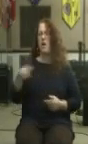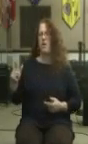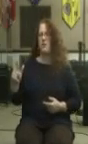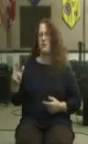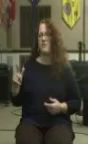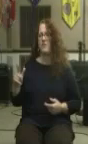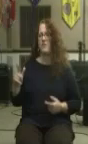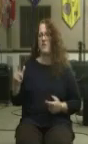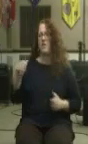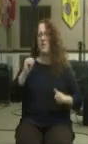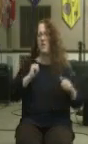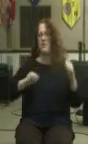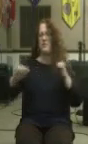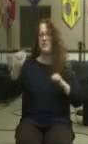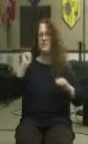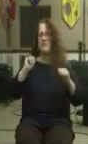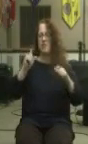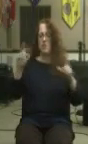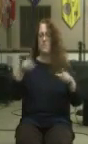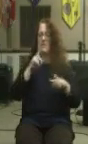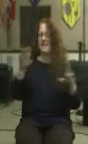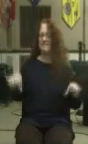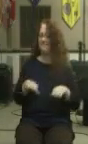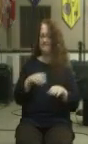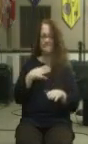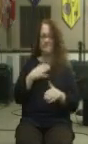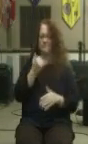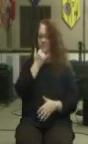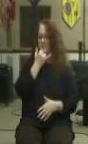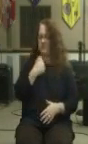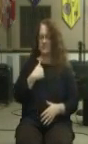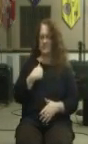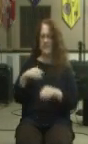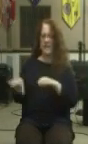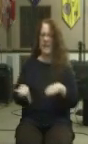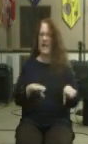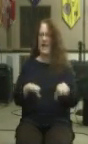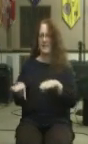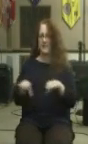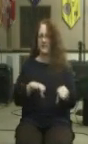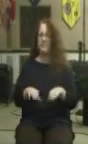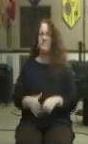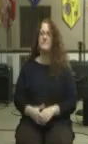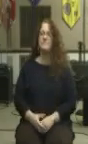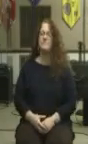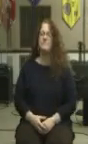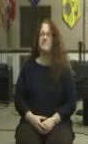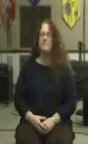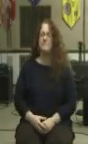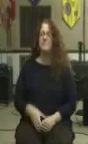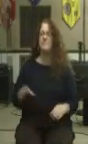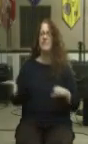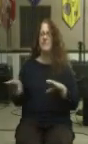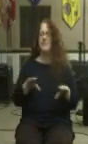point to where all of us are active. I'm not just a member of the church.